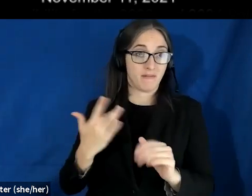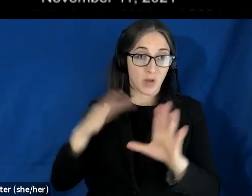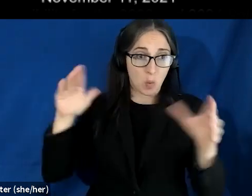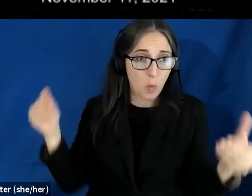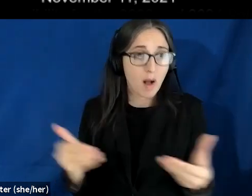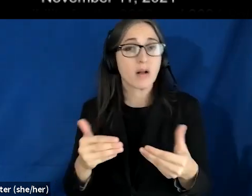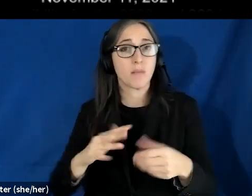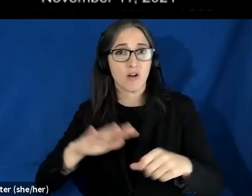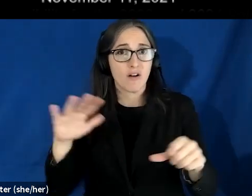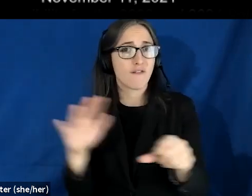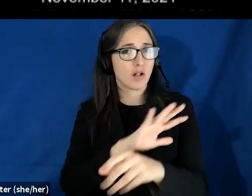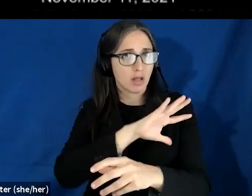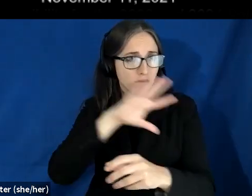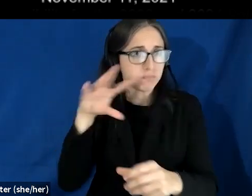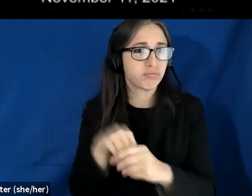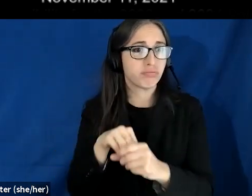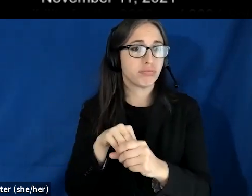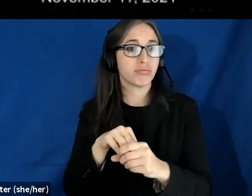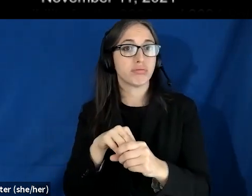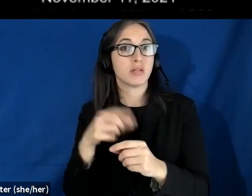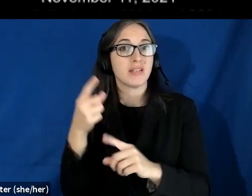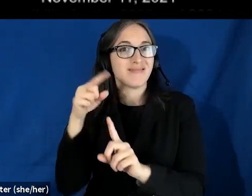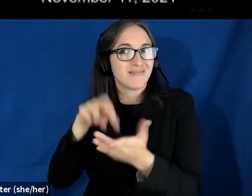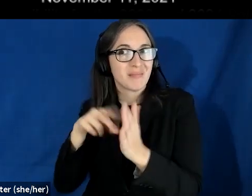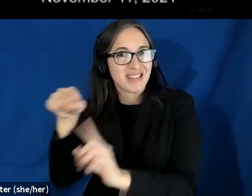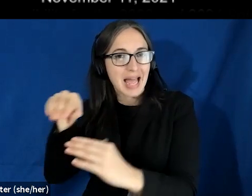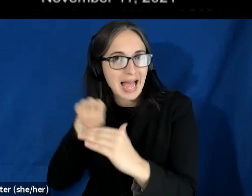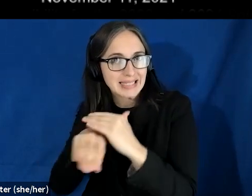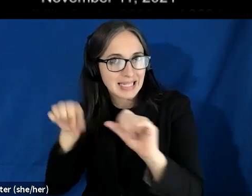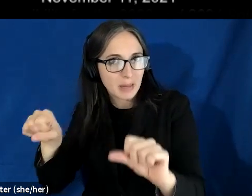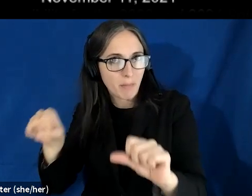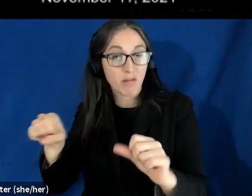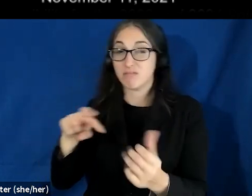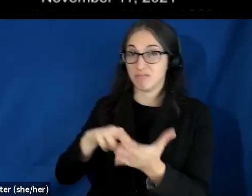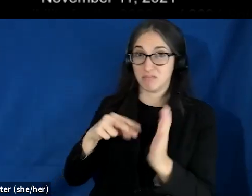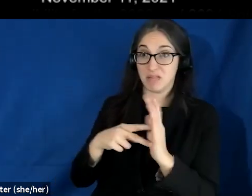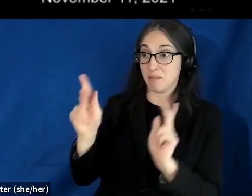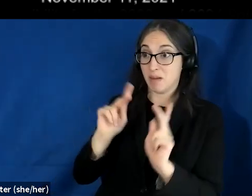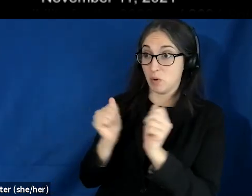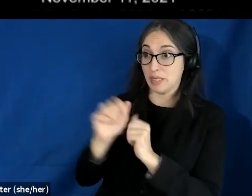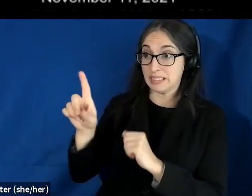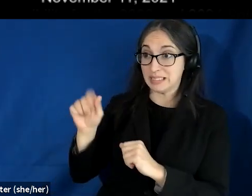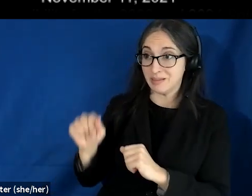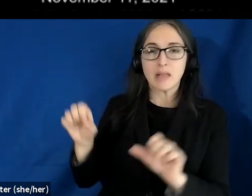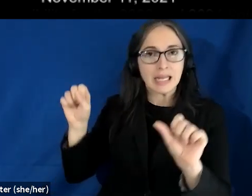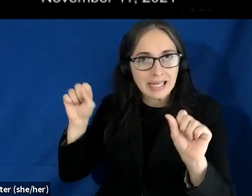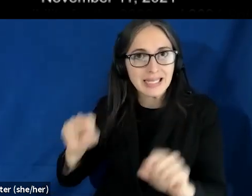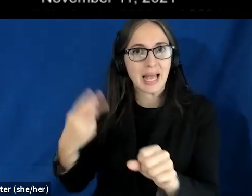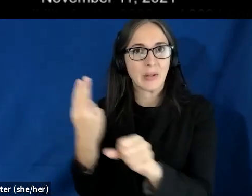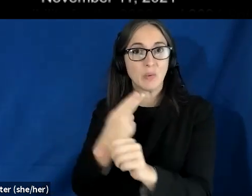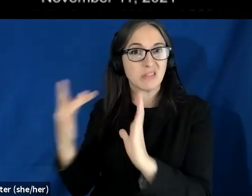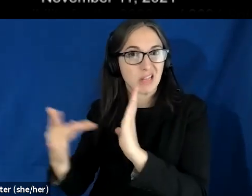activities. Accessible mean people with disabilities can actually use things, the technology or participation in class,